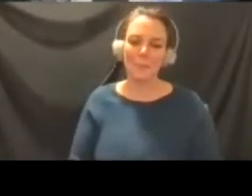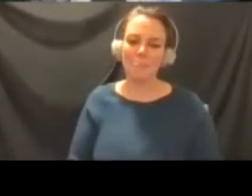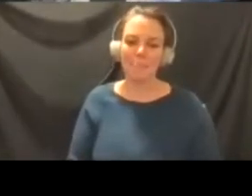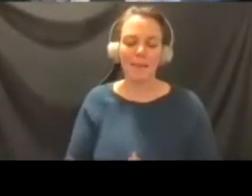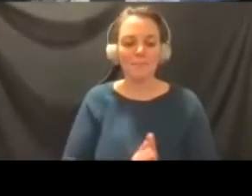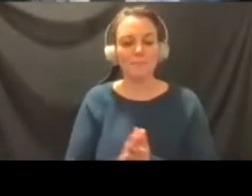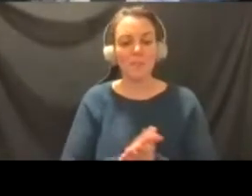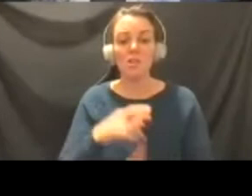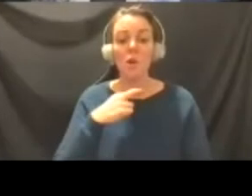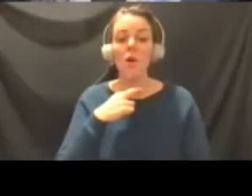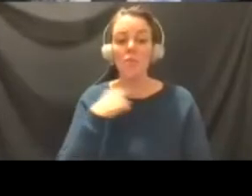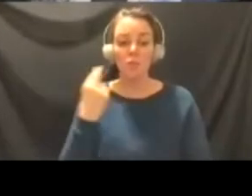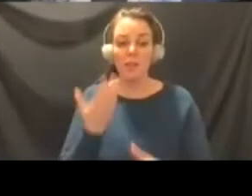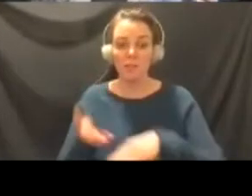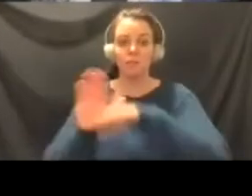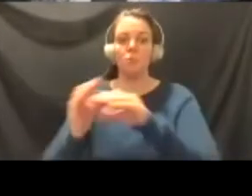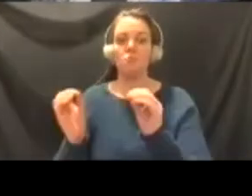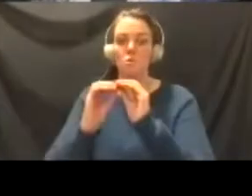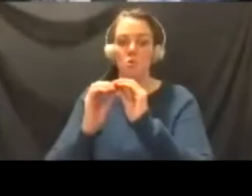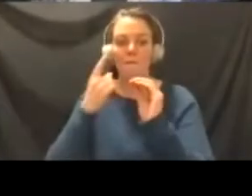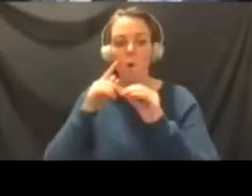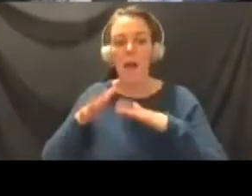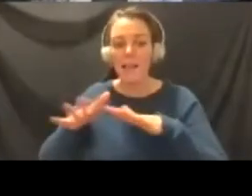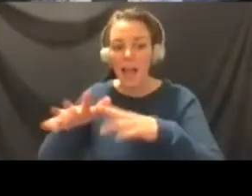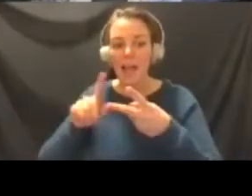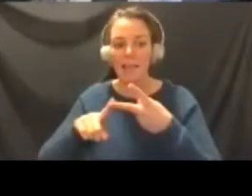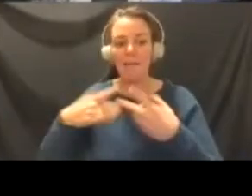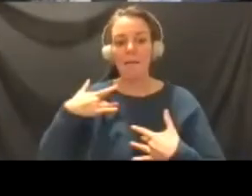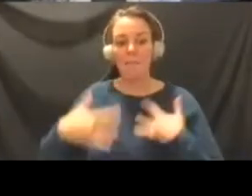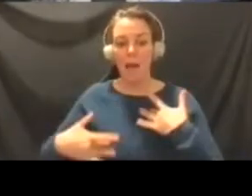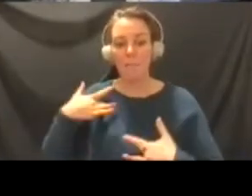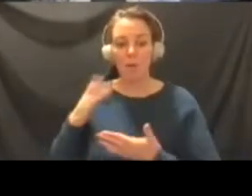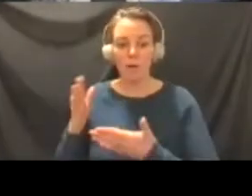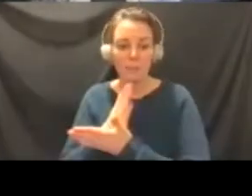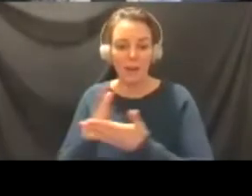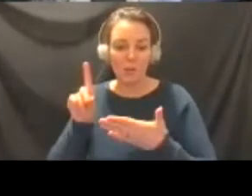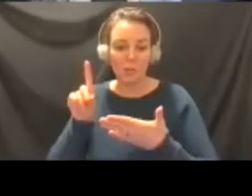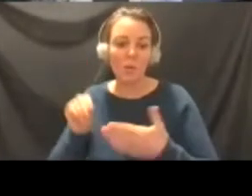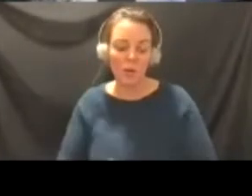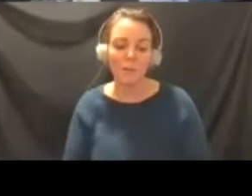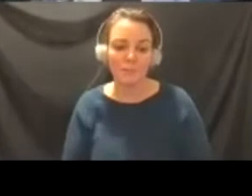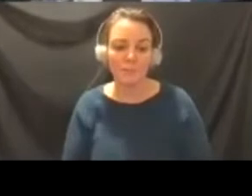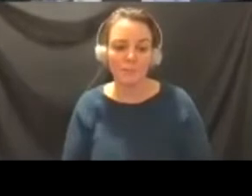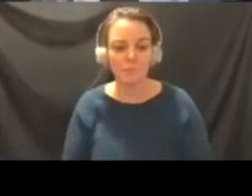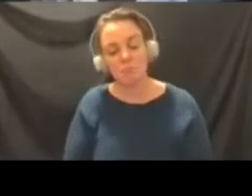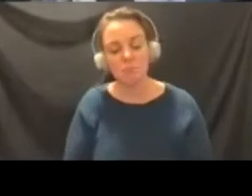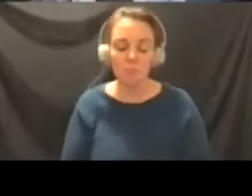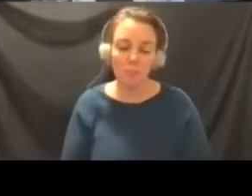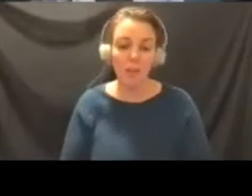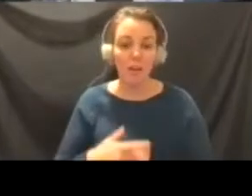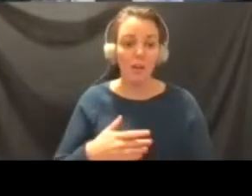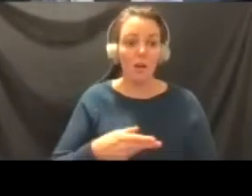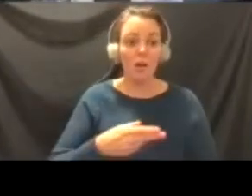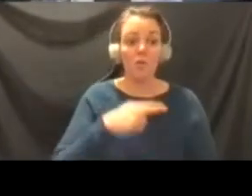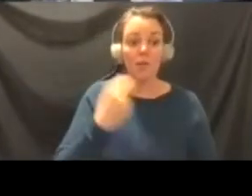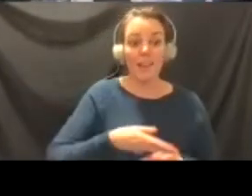The risk is greater, particularly of anxiety and bipolar spectrum disorders, not really so much for